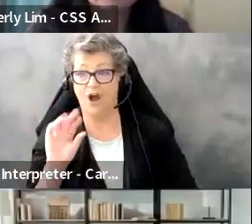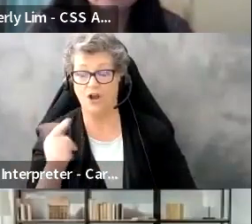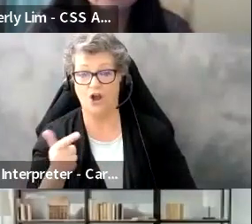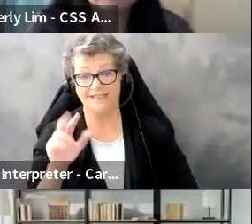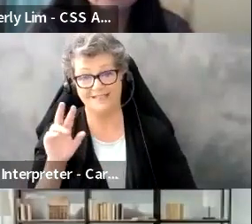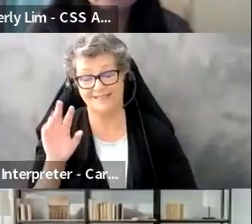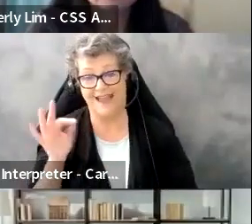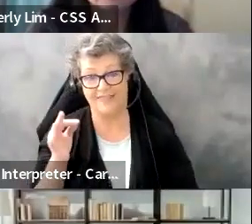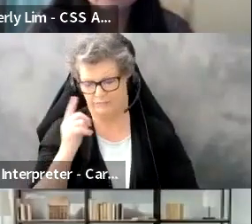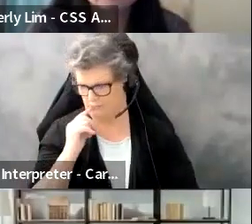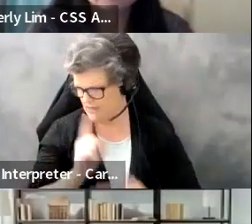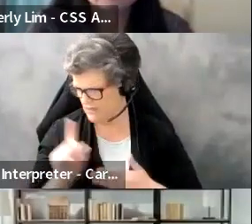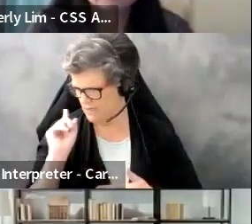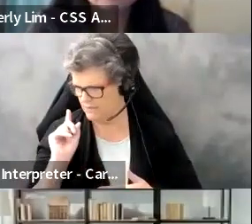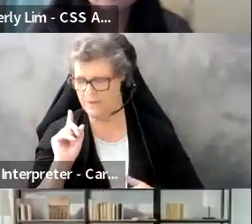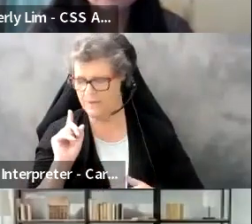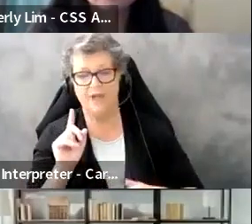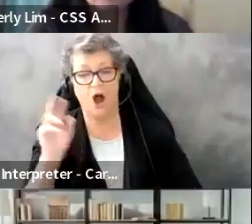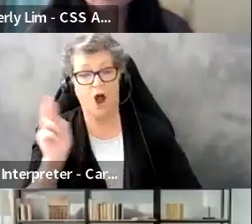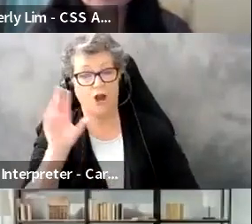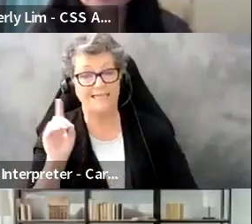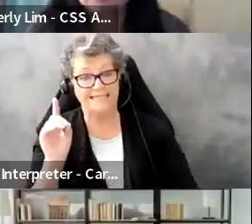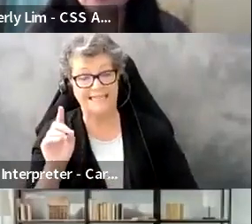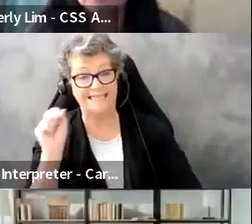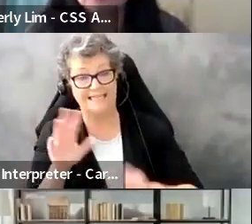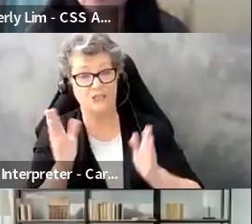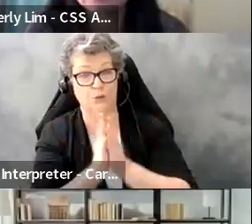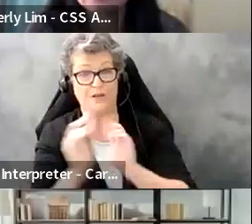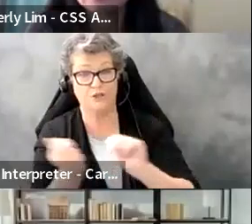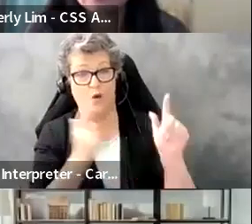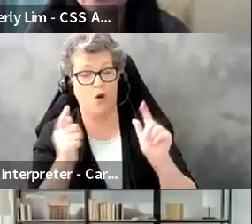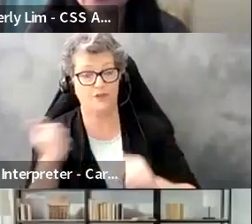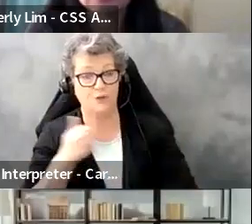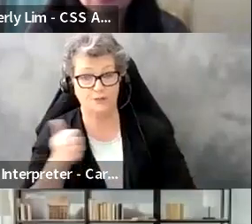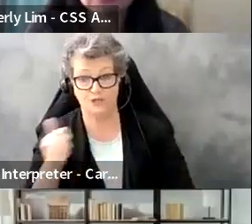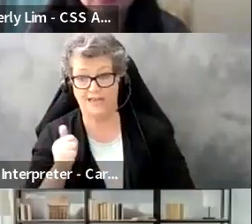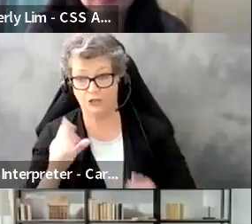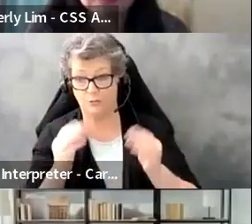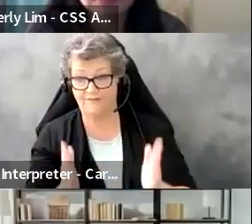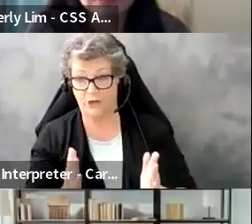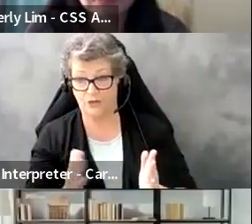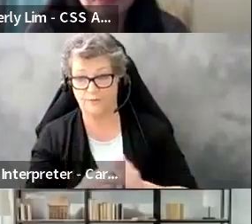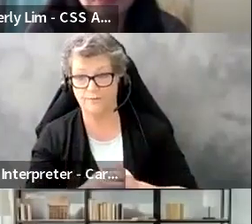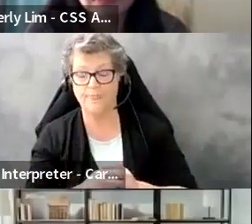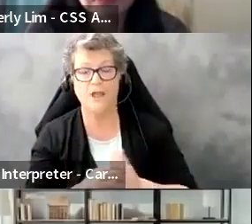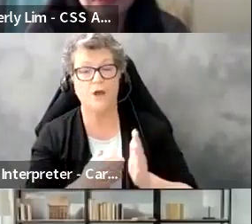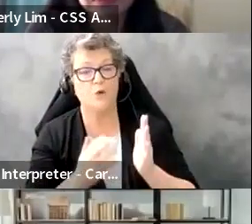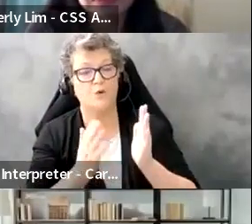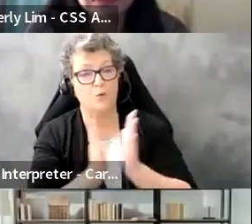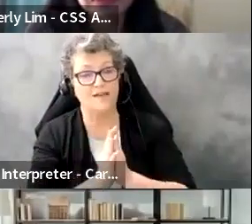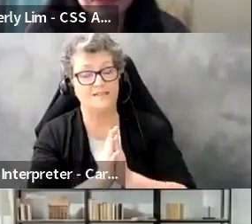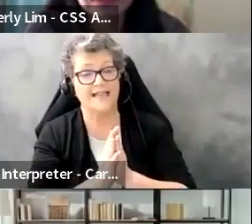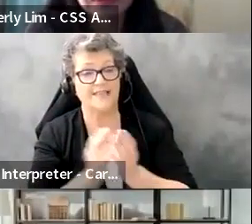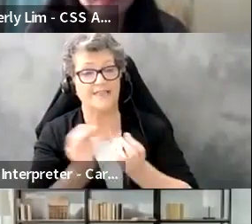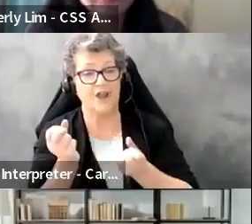believe that was last week, R&D sent a request out to all of our transportation providers requesting their vehicle